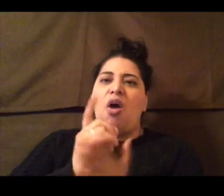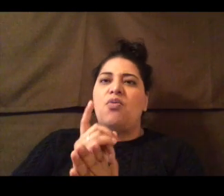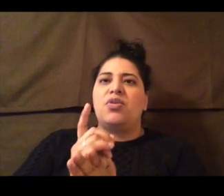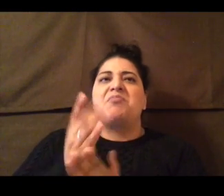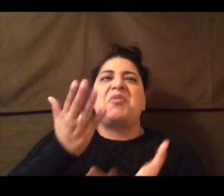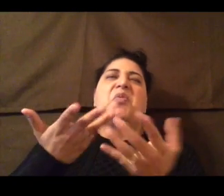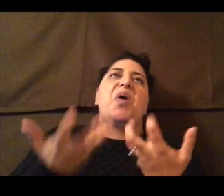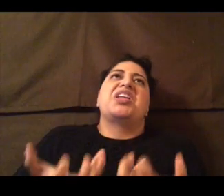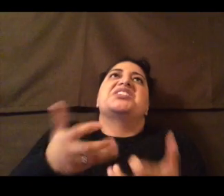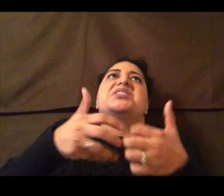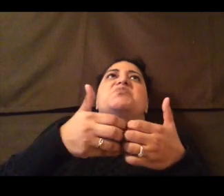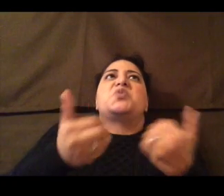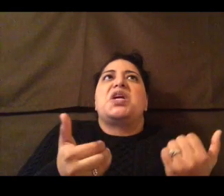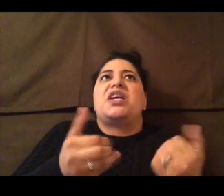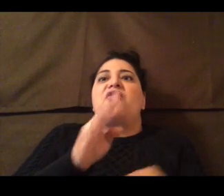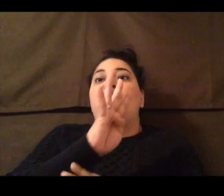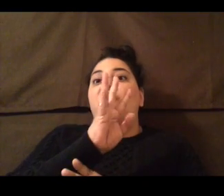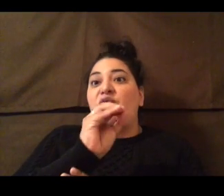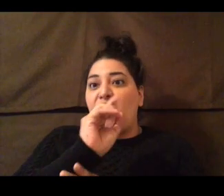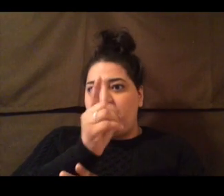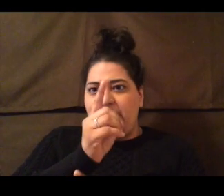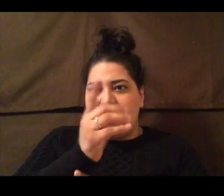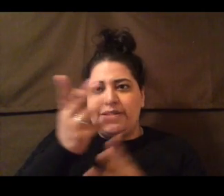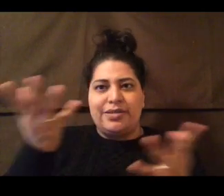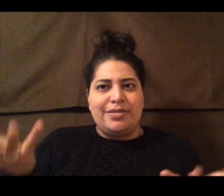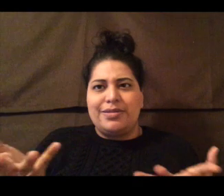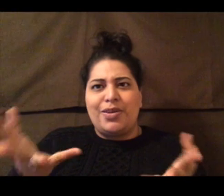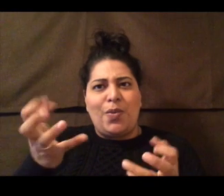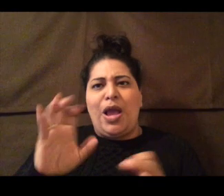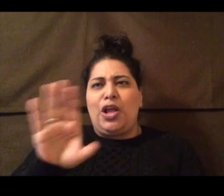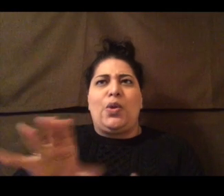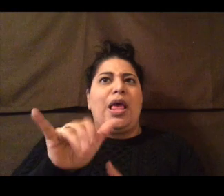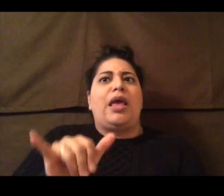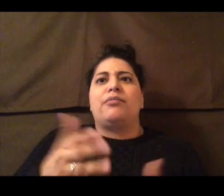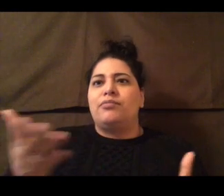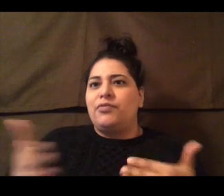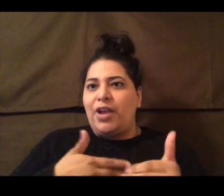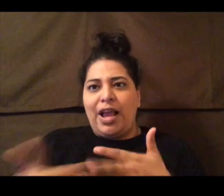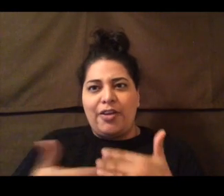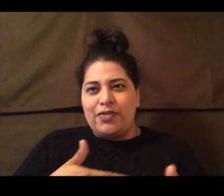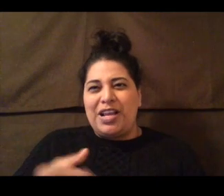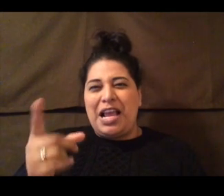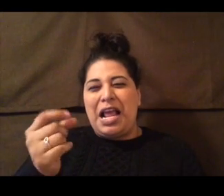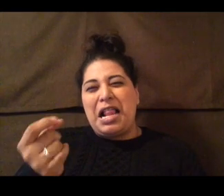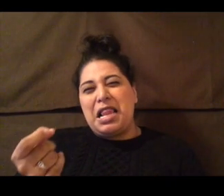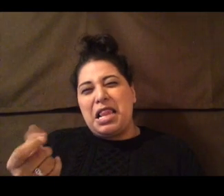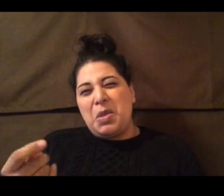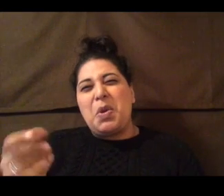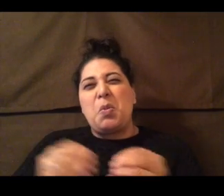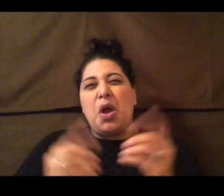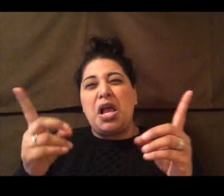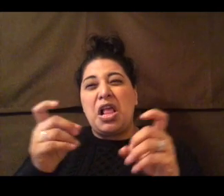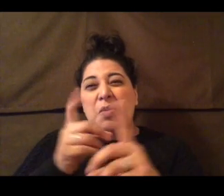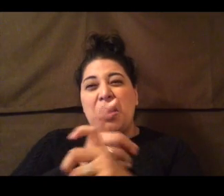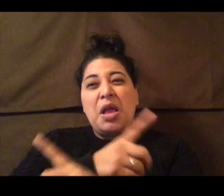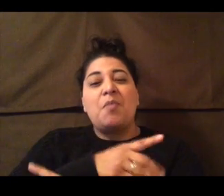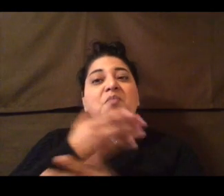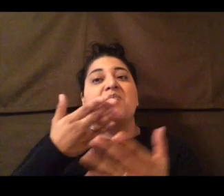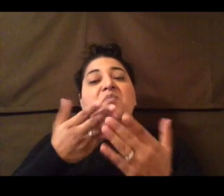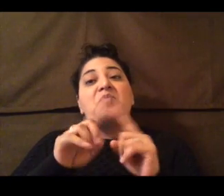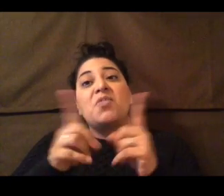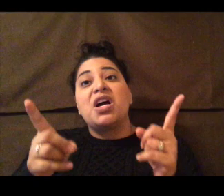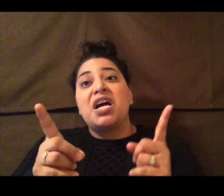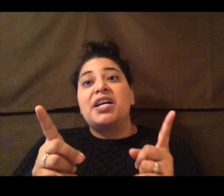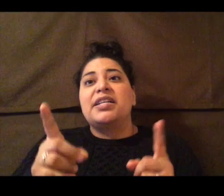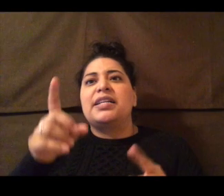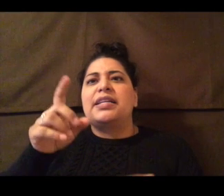40 minutes. Maybe they want to do that. It's a little bit more work, but it's going to take us some time to figure out what works best for us, okay? So we would